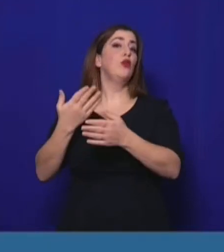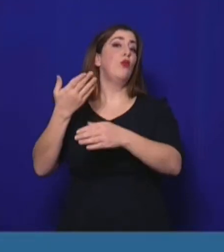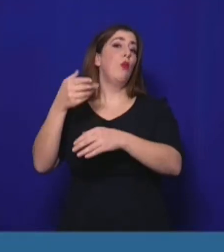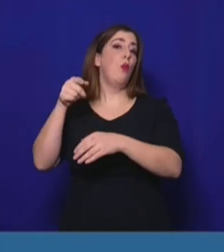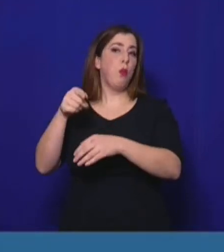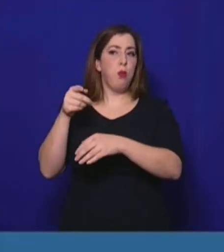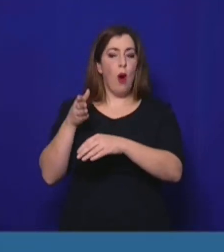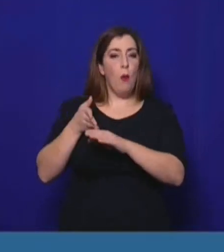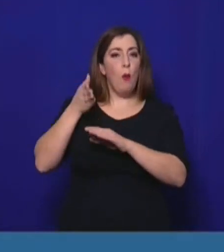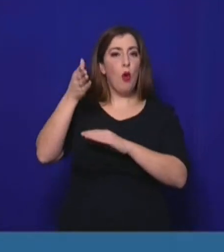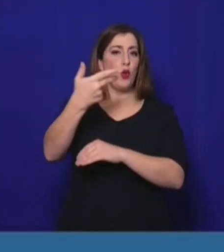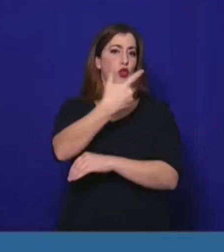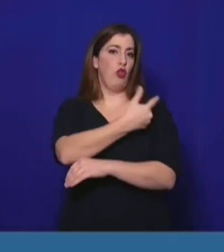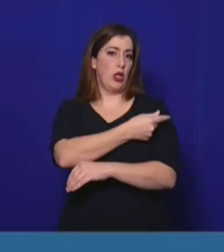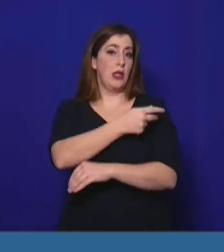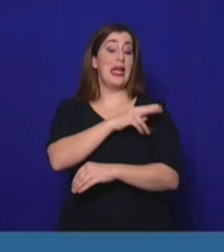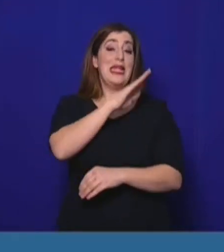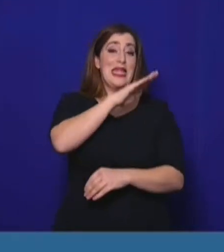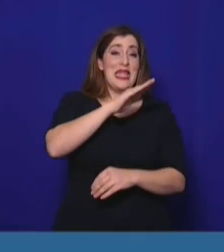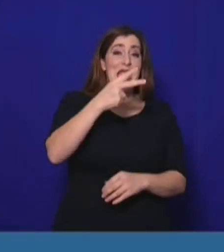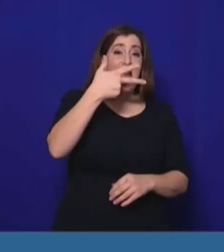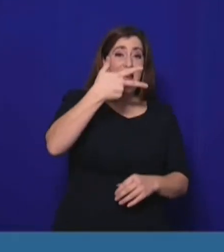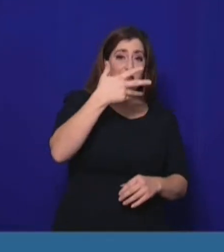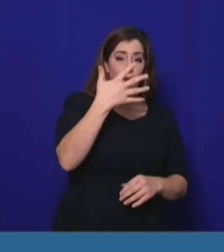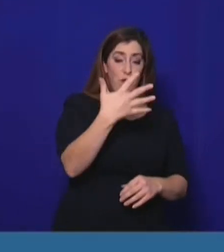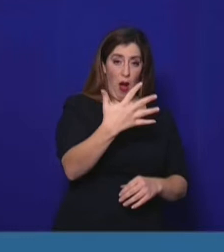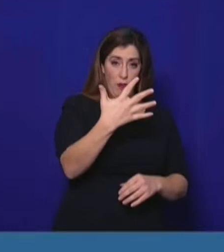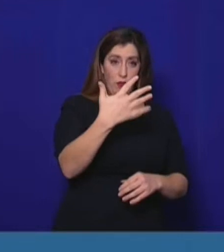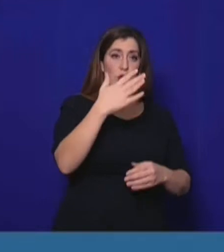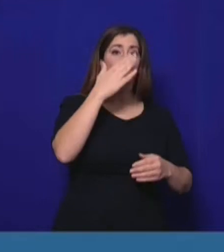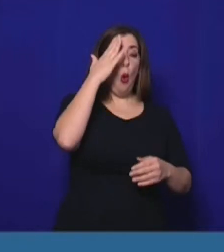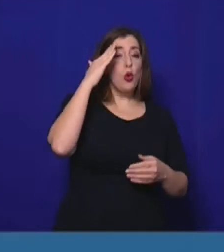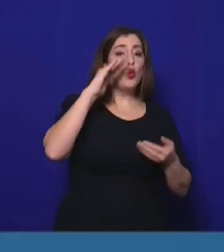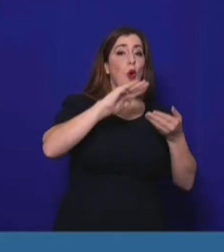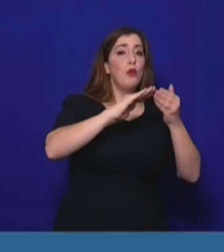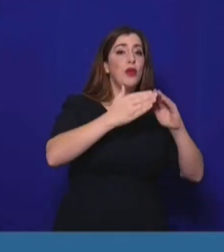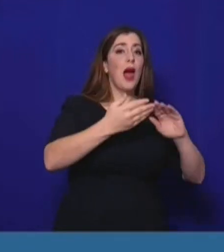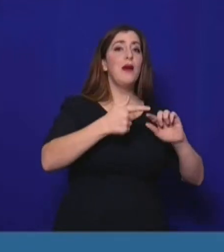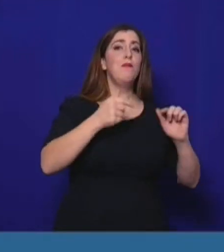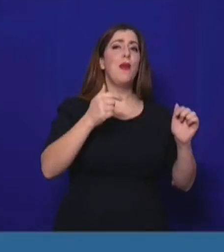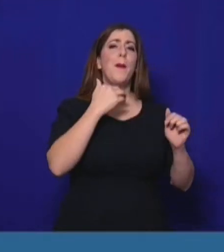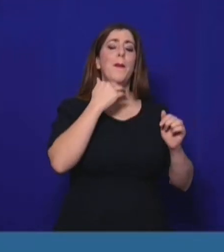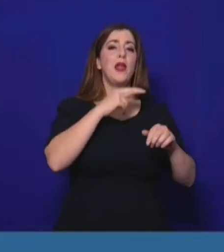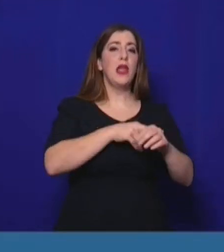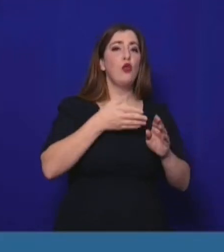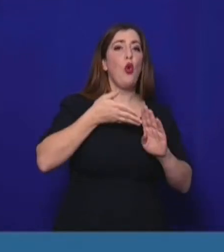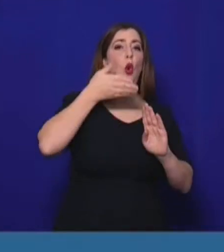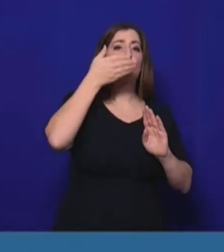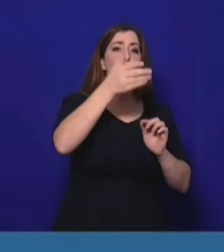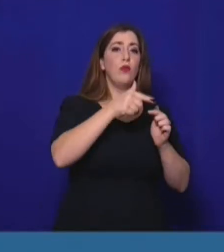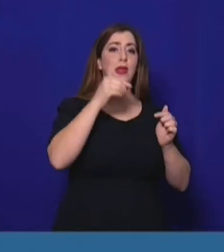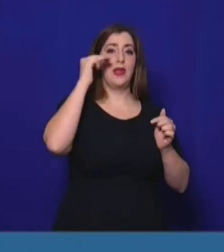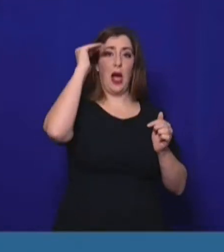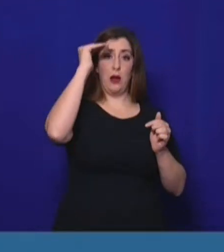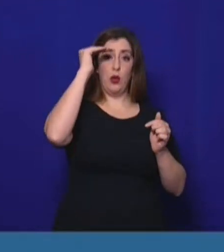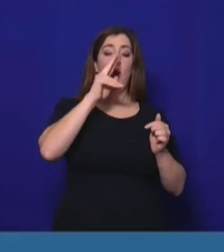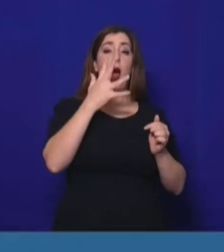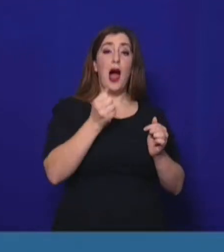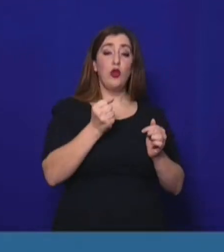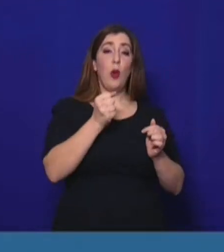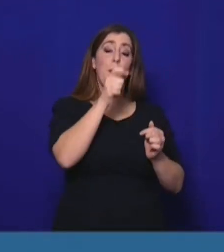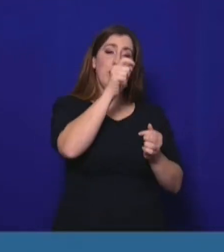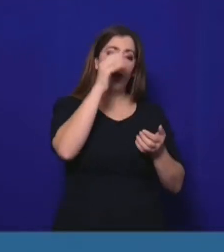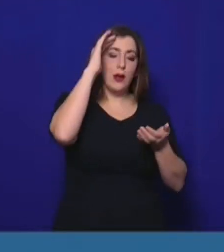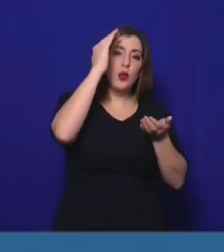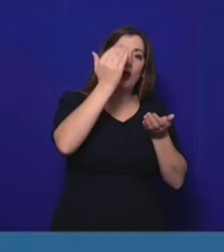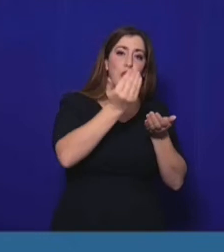it-tilqim tagħna u l-mod ta' kif aħna qegħdin inlaqmu biex propju aħna ikun qegħdin naraw lil dawk